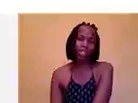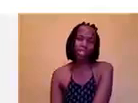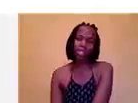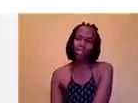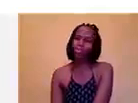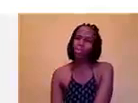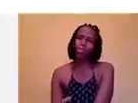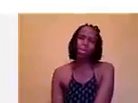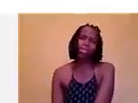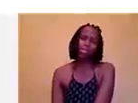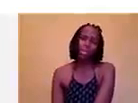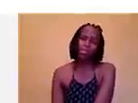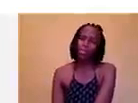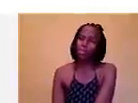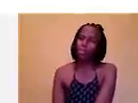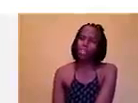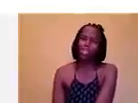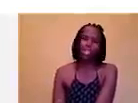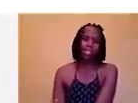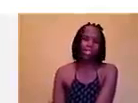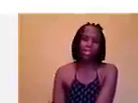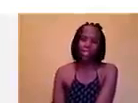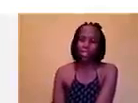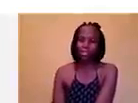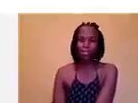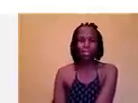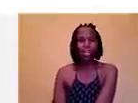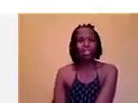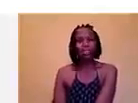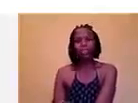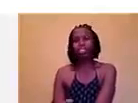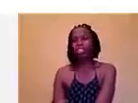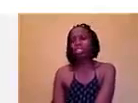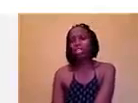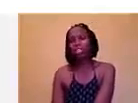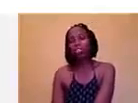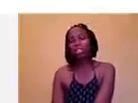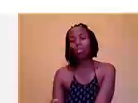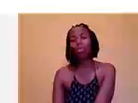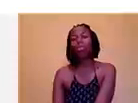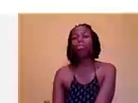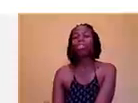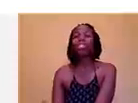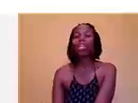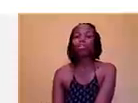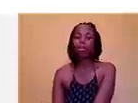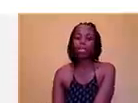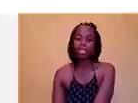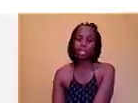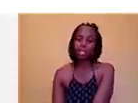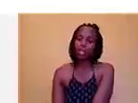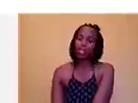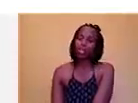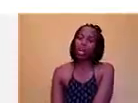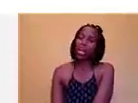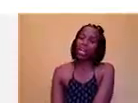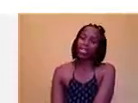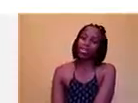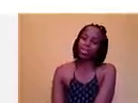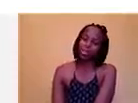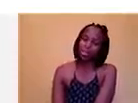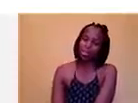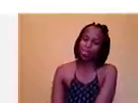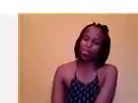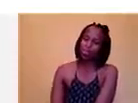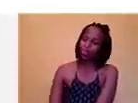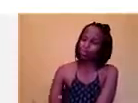the information there. We have library orientation, student affairs, we have digital literacy. All of these are important. So I